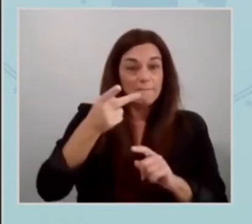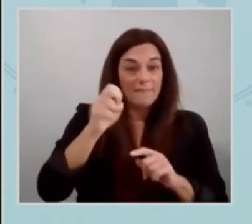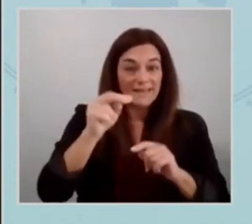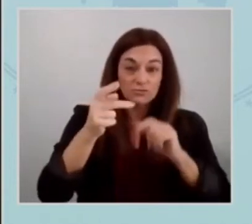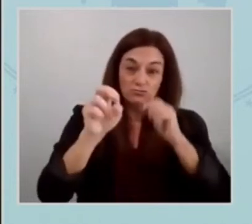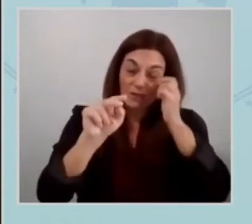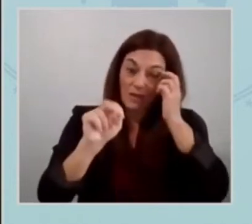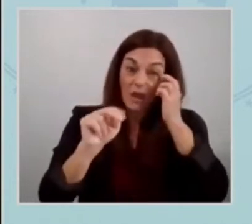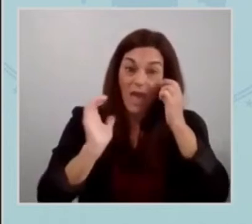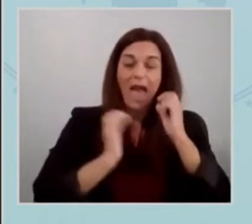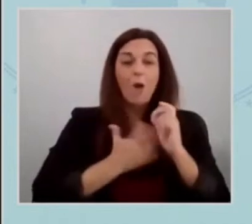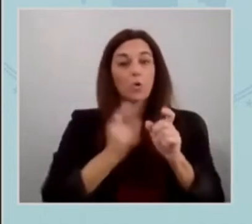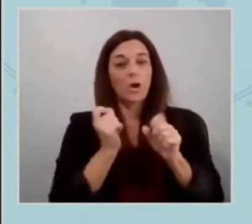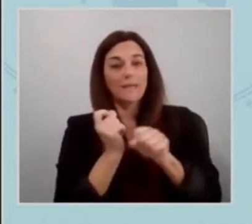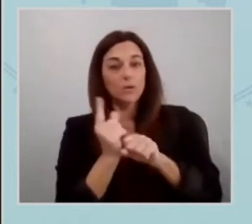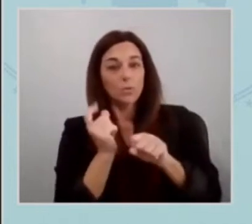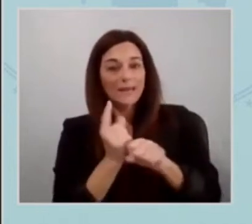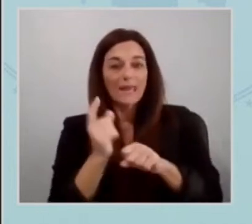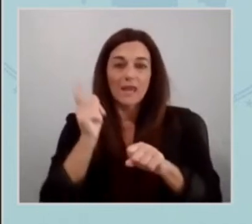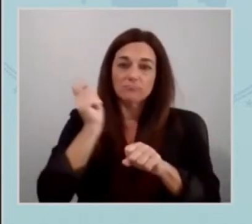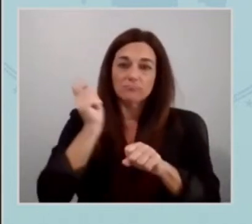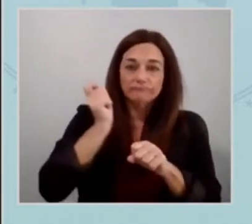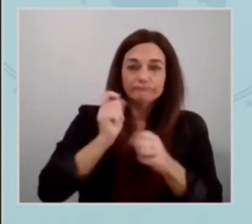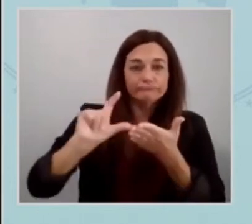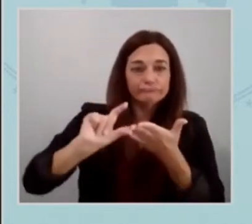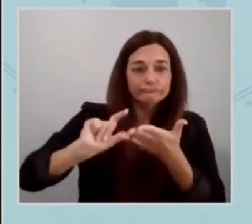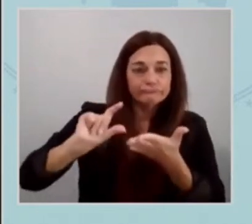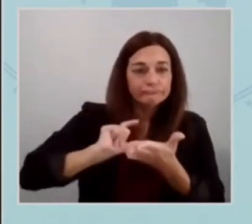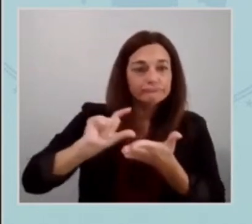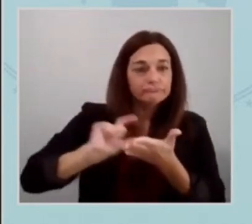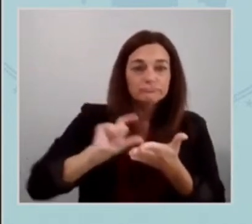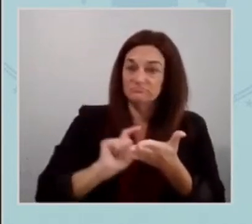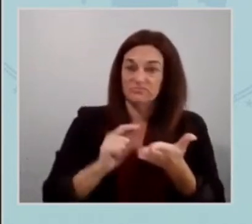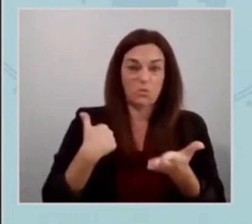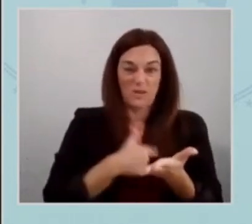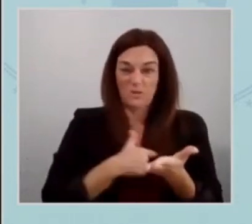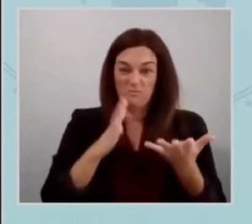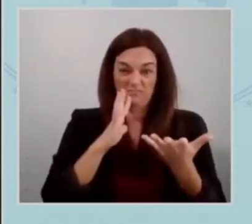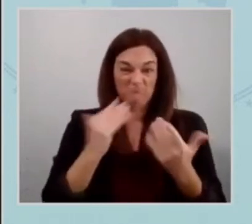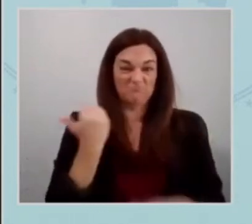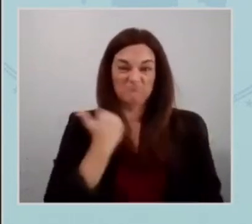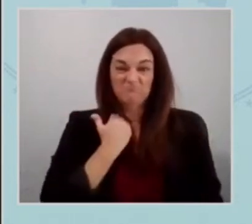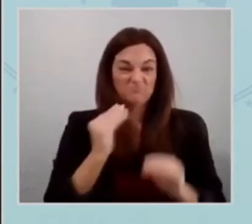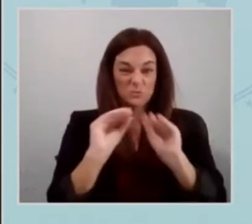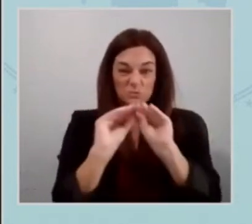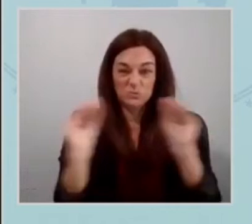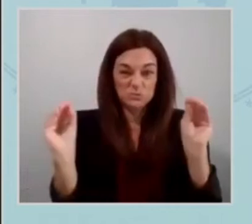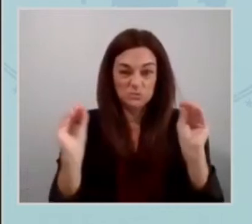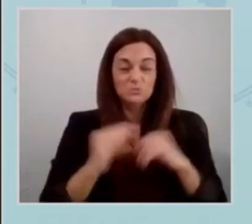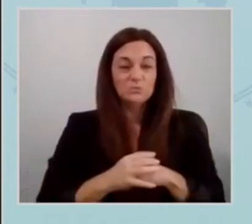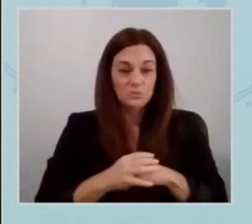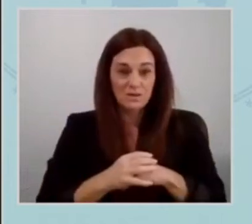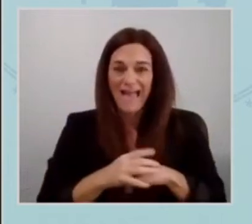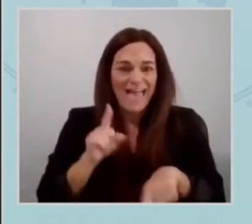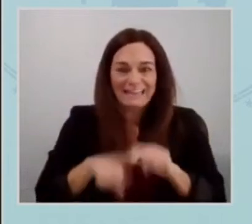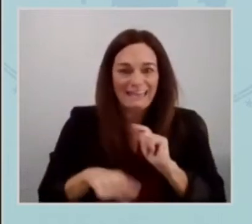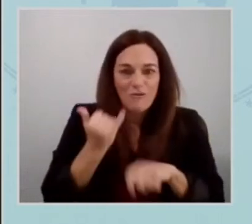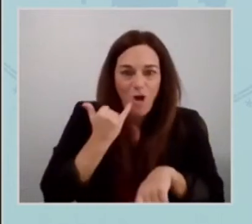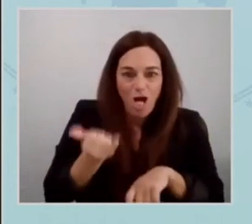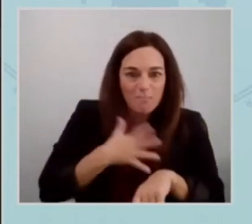wasn't for being able to pull from pensions, our annuity, or IRA, we would be left